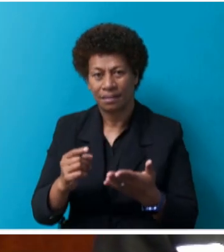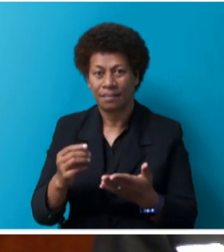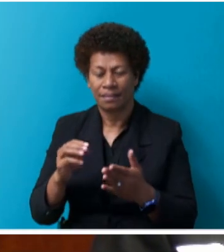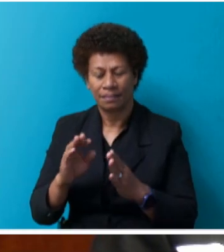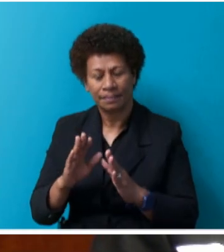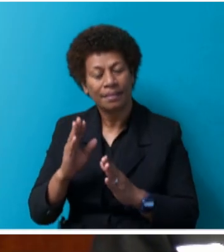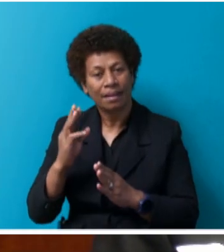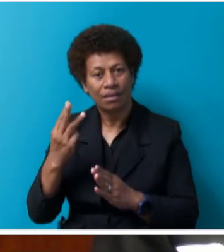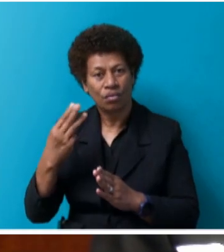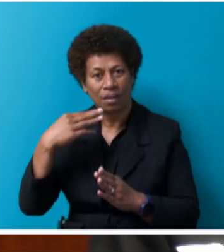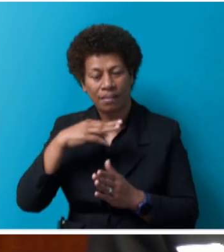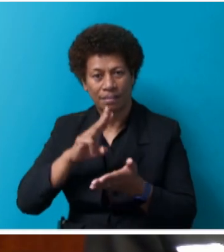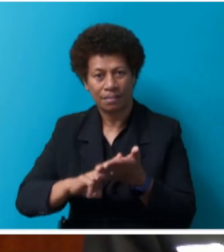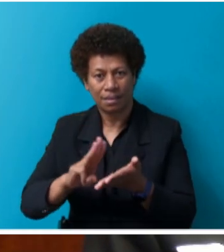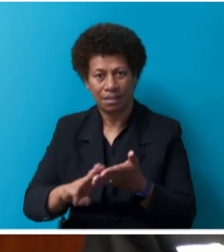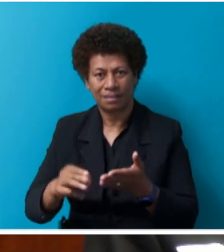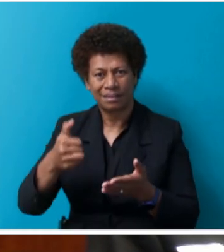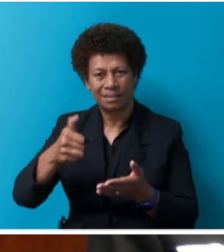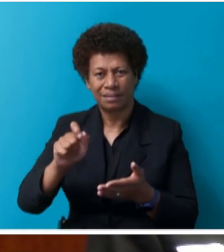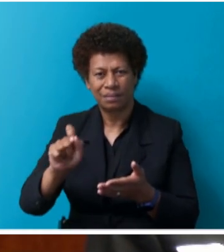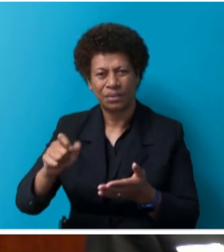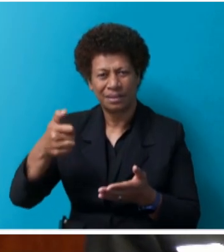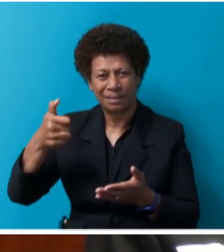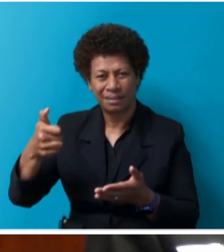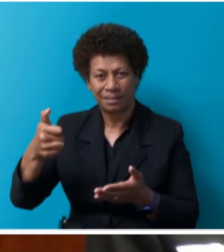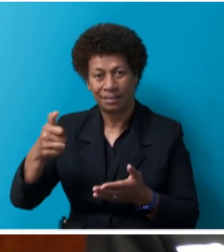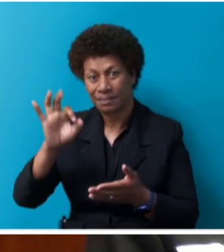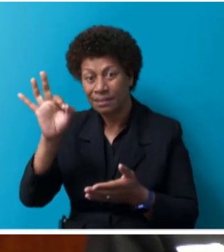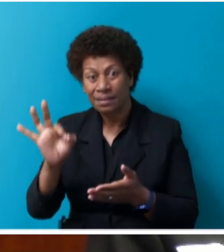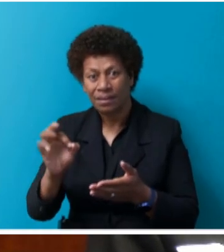which is equivalent to 6.6% of Fiji's GDP, Mr. Speaker.